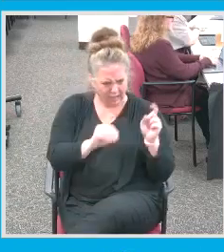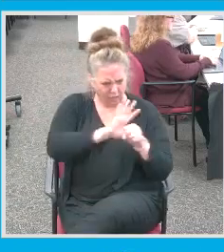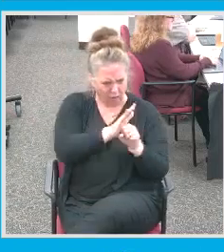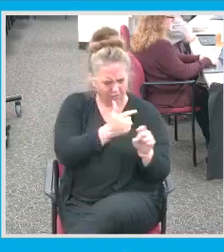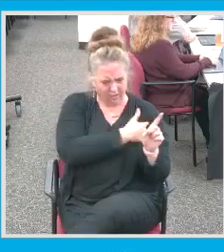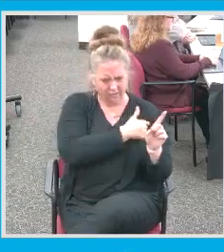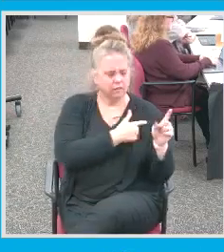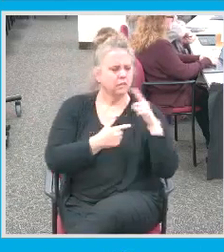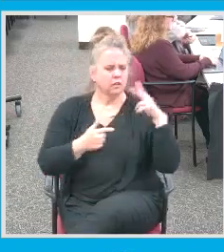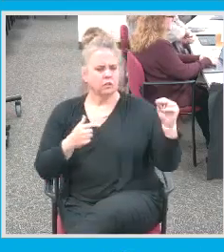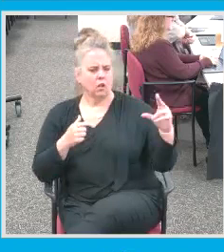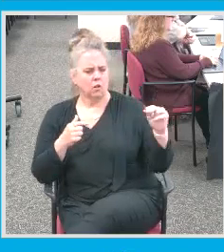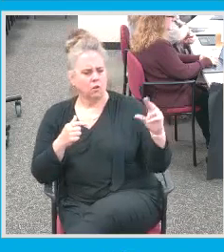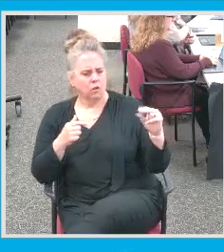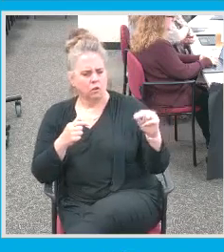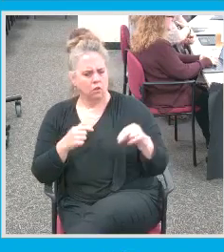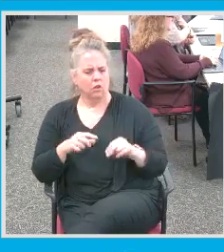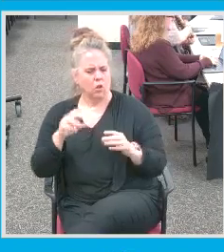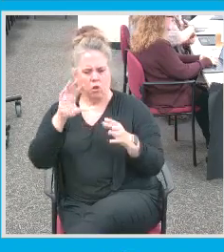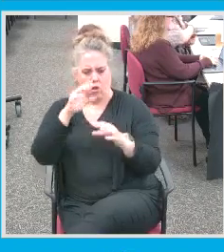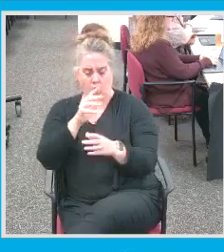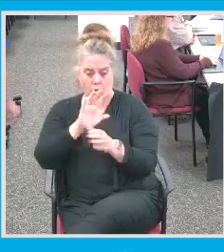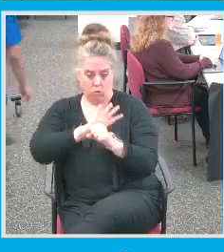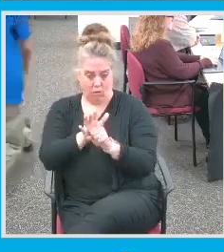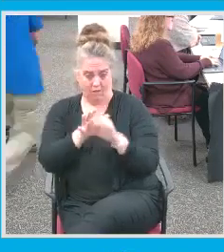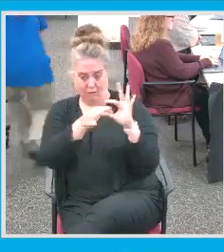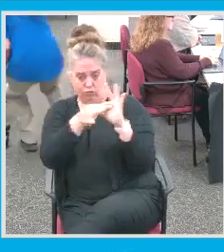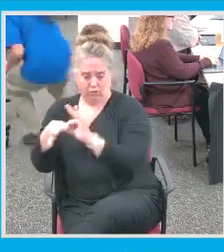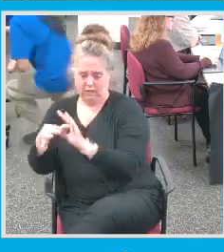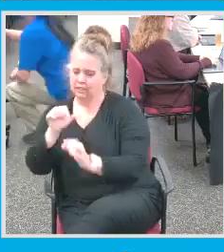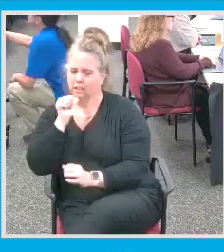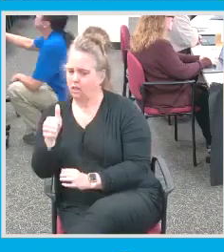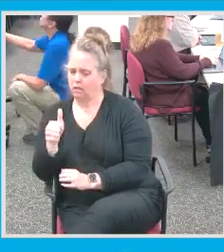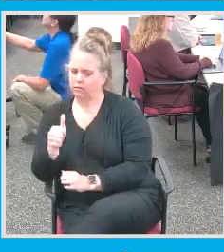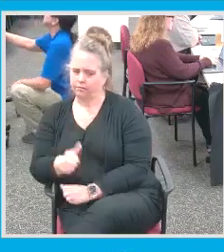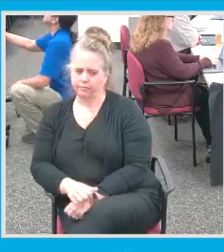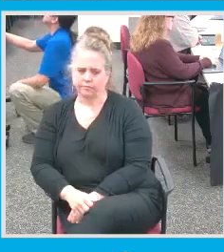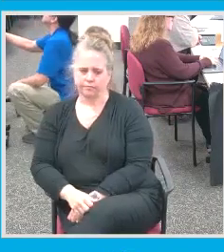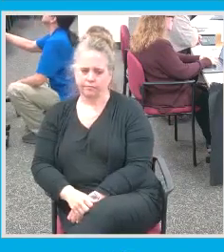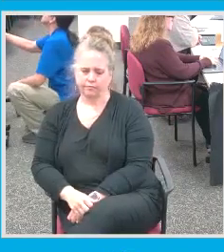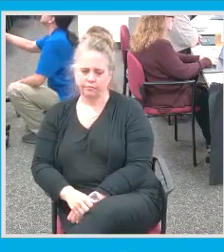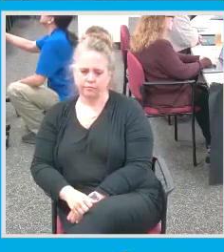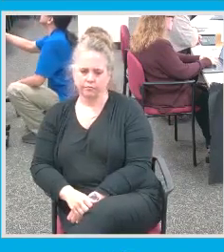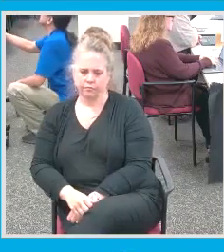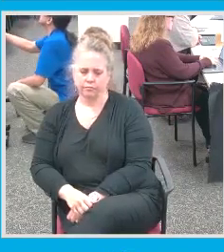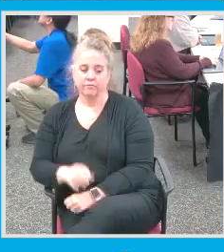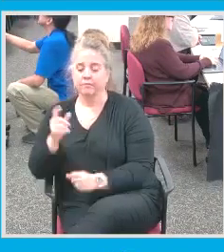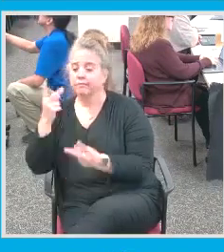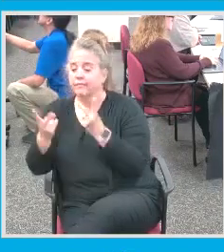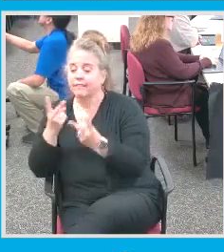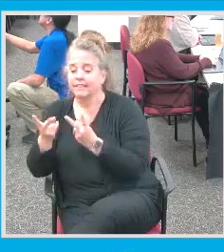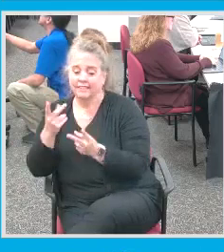is- understand that because that seems, Yes, just you know, like routine something. childhood Okay, vaccinations. got it. Okay. Mhm. Thank you. Yeah.